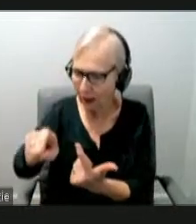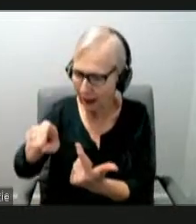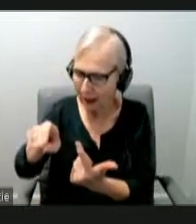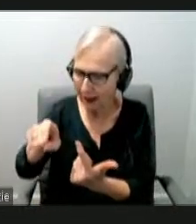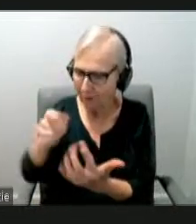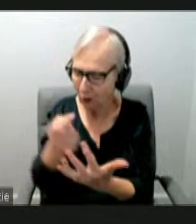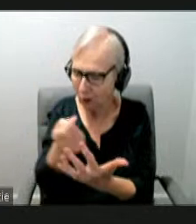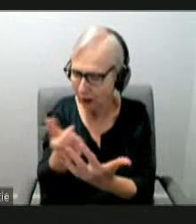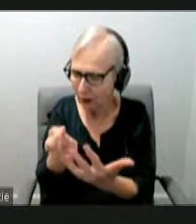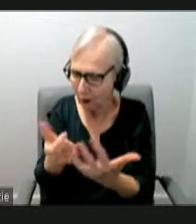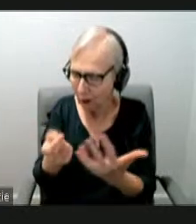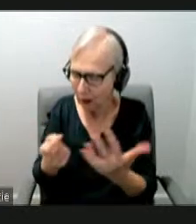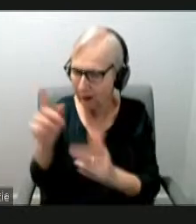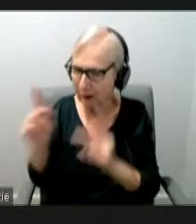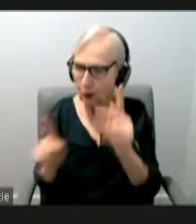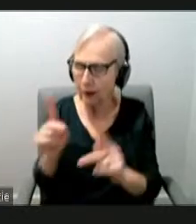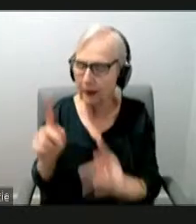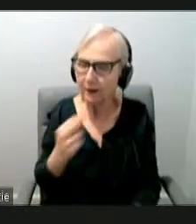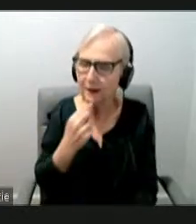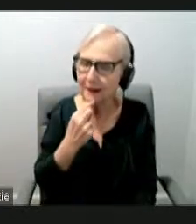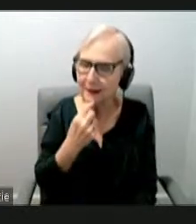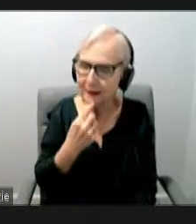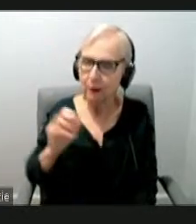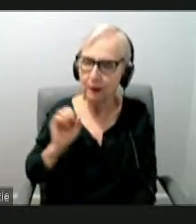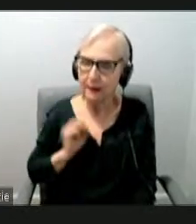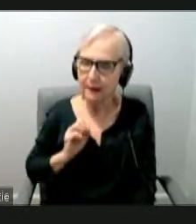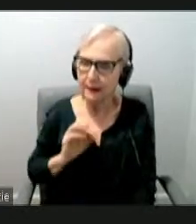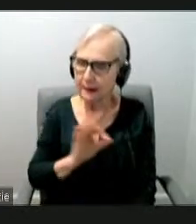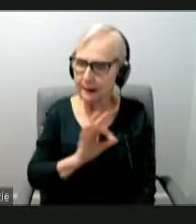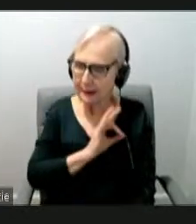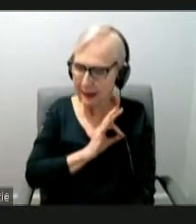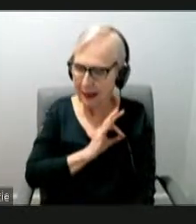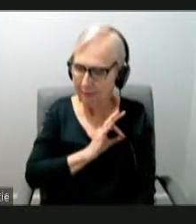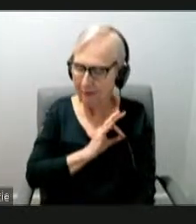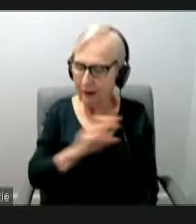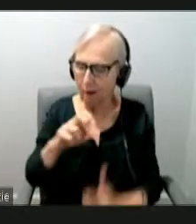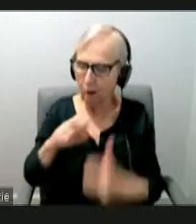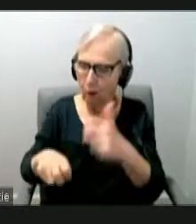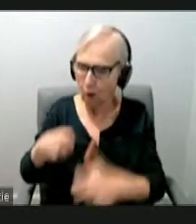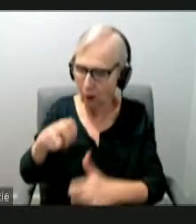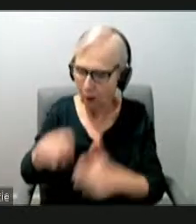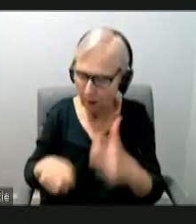all these people, we're going to have some serious staffing issues in the not so distant future.